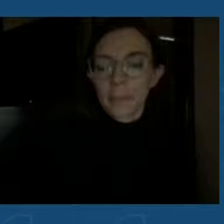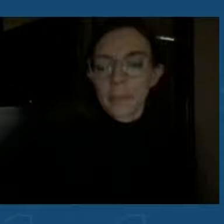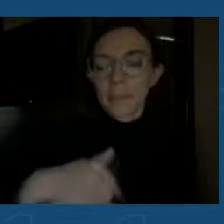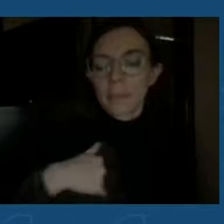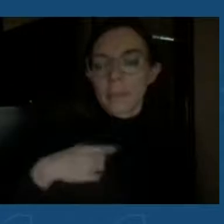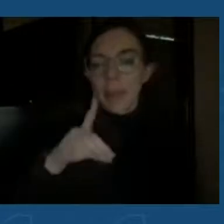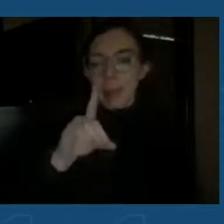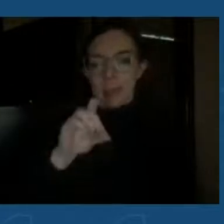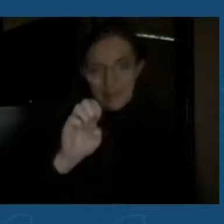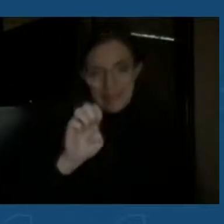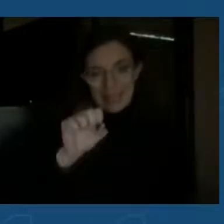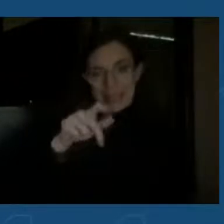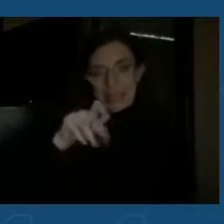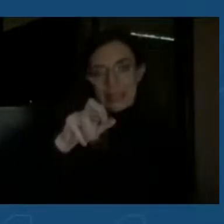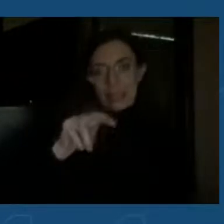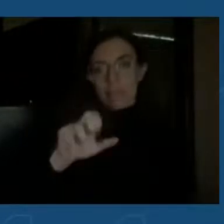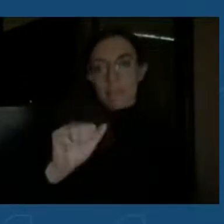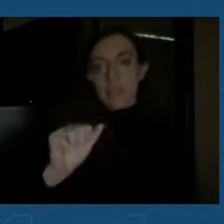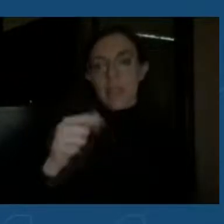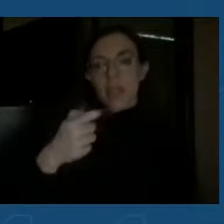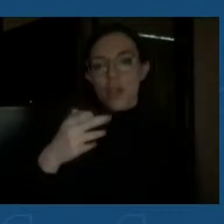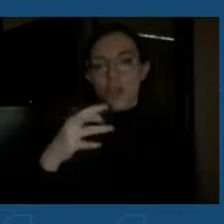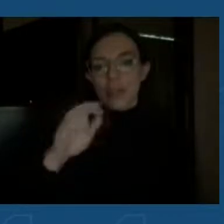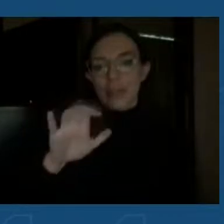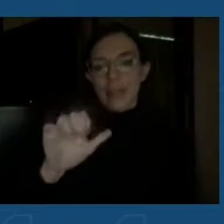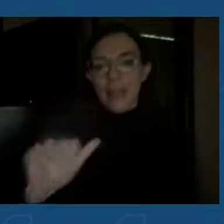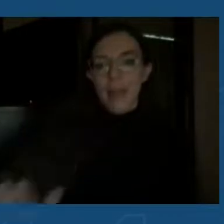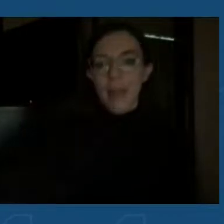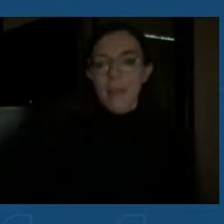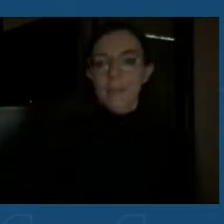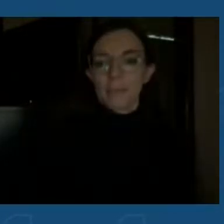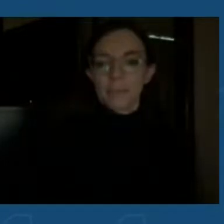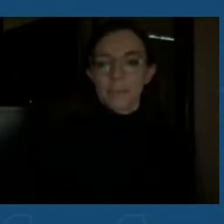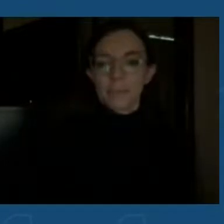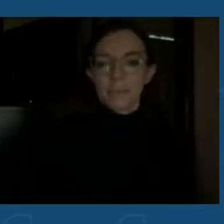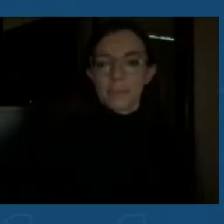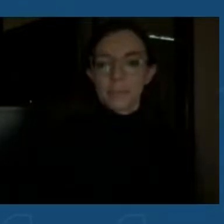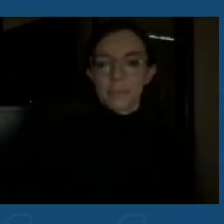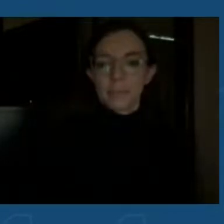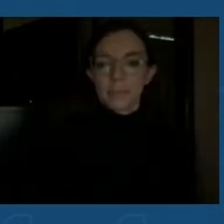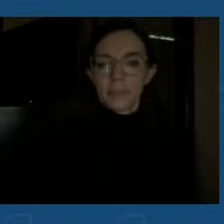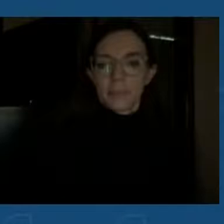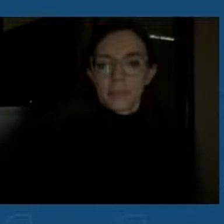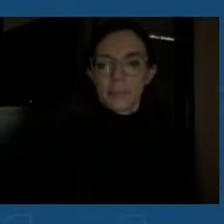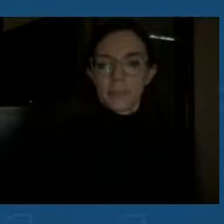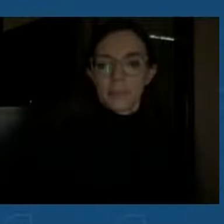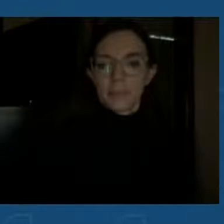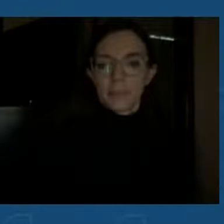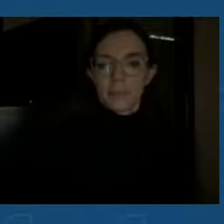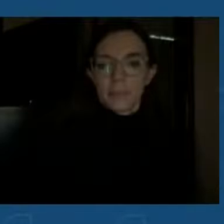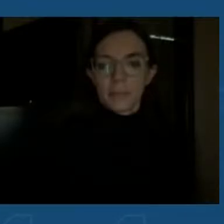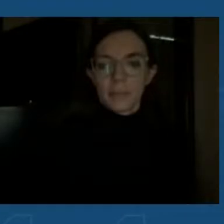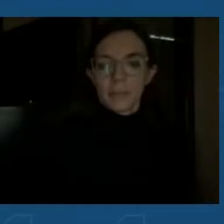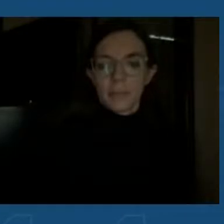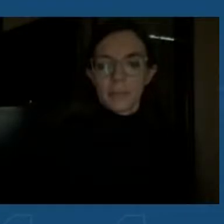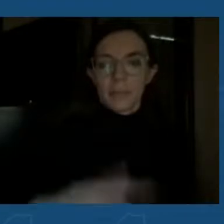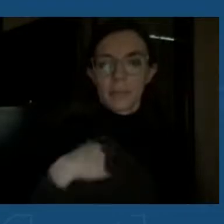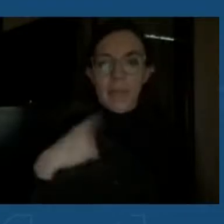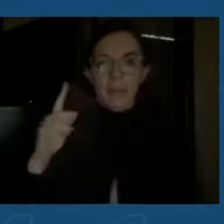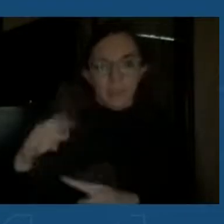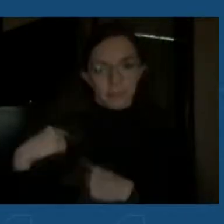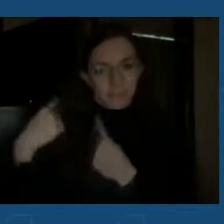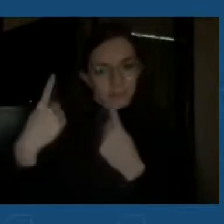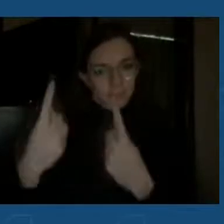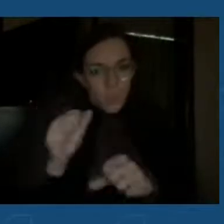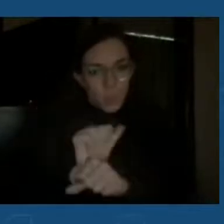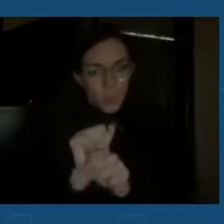manager at Upstate University Hospital, and I have been with the hospital for the last 20 years.